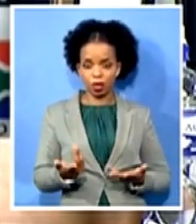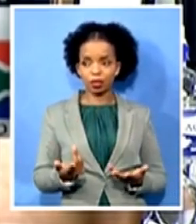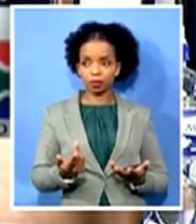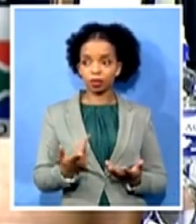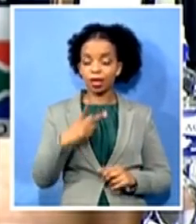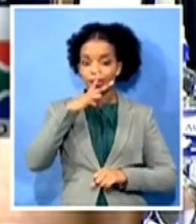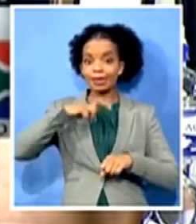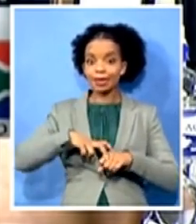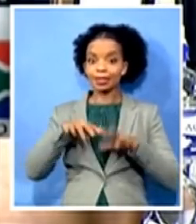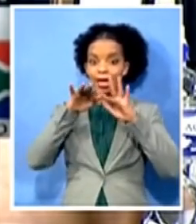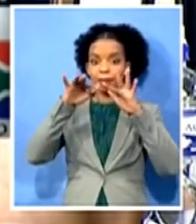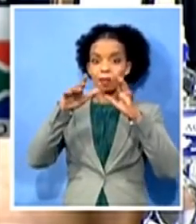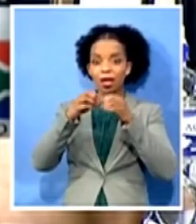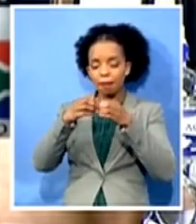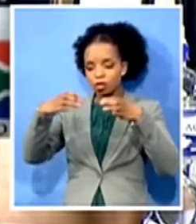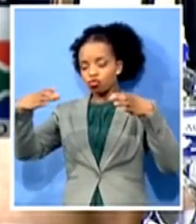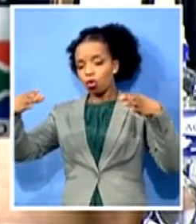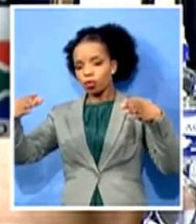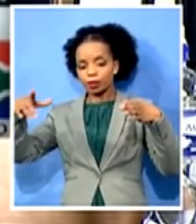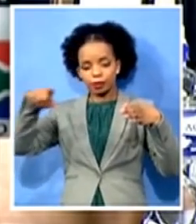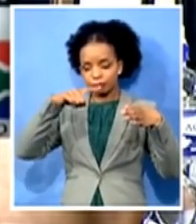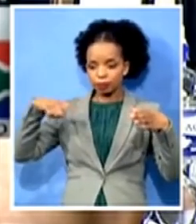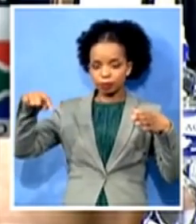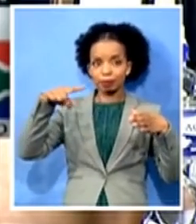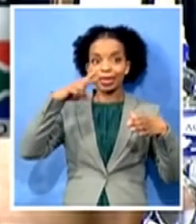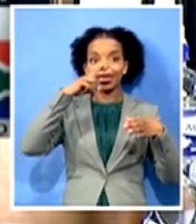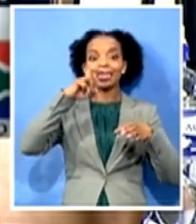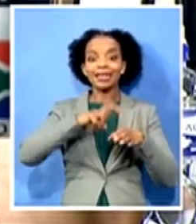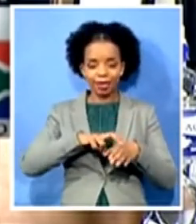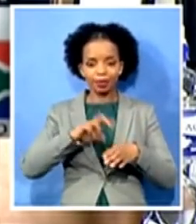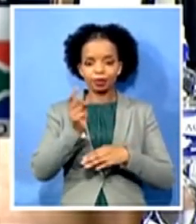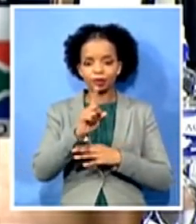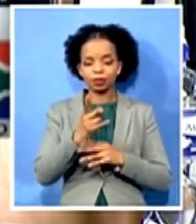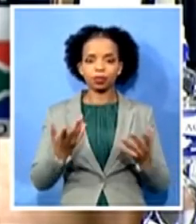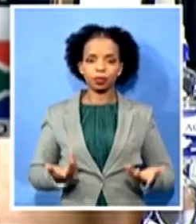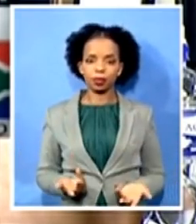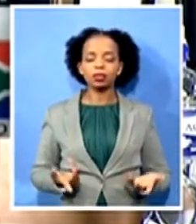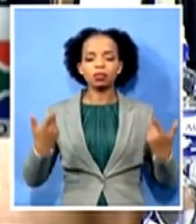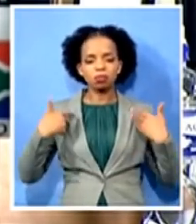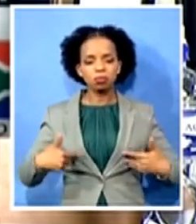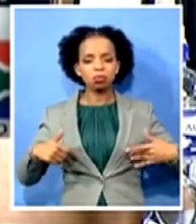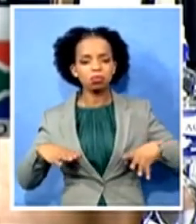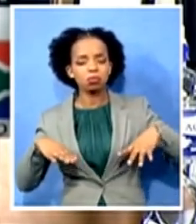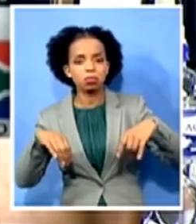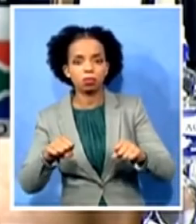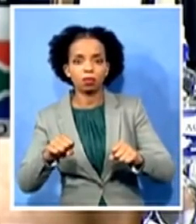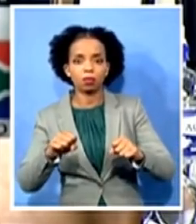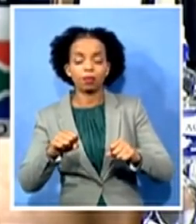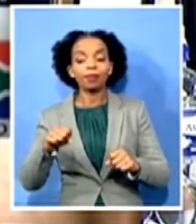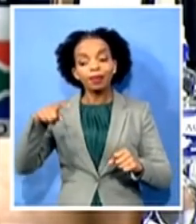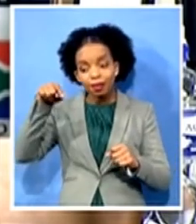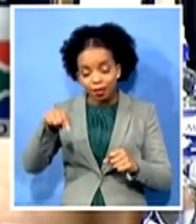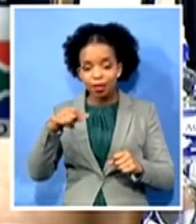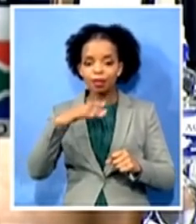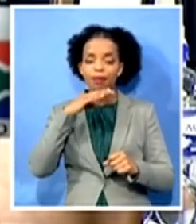serve, turn those needs into a policy, determine the